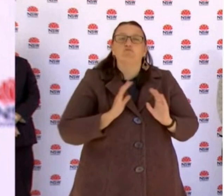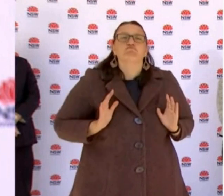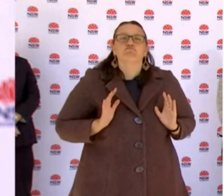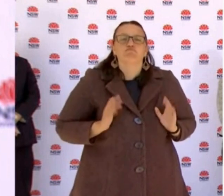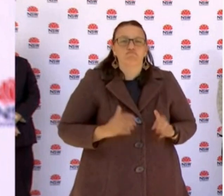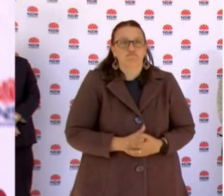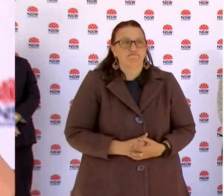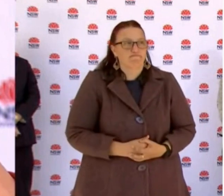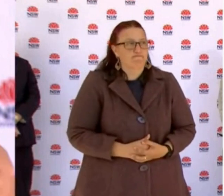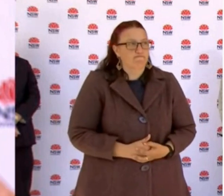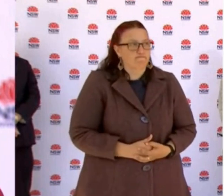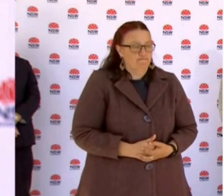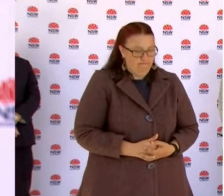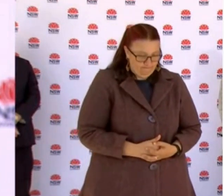that.